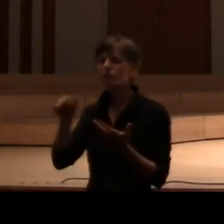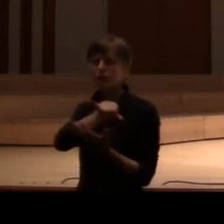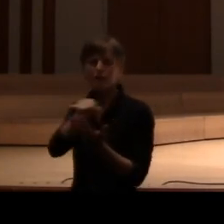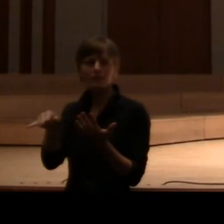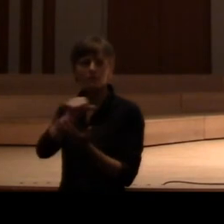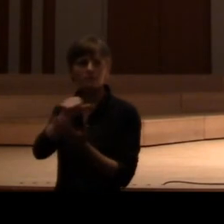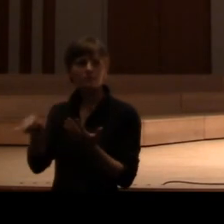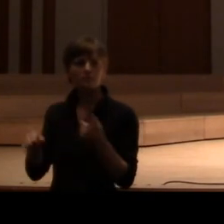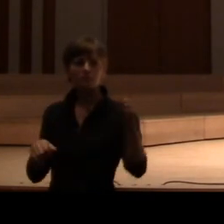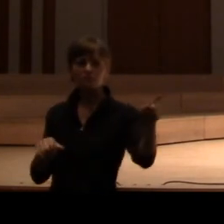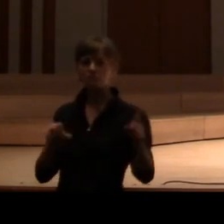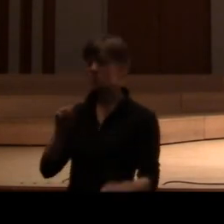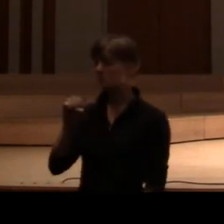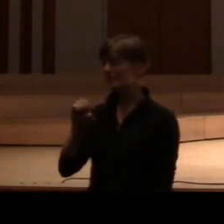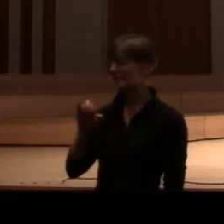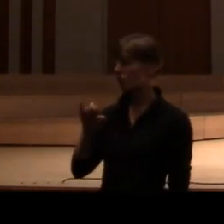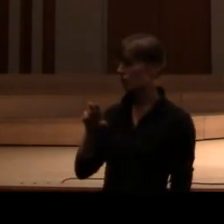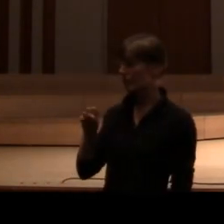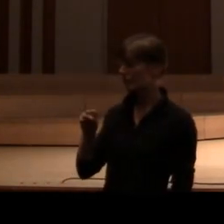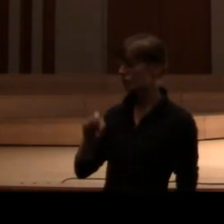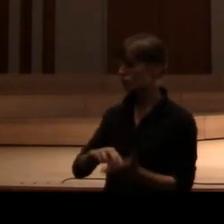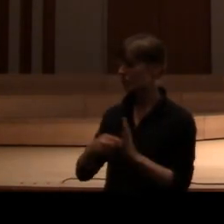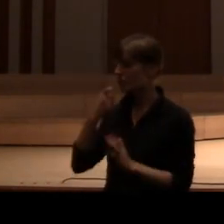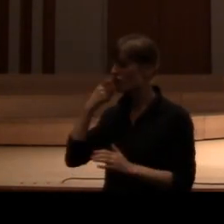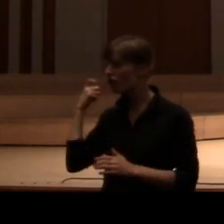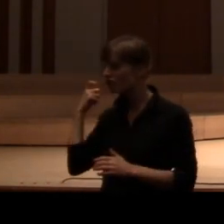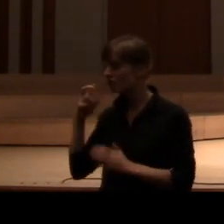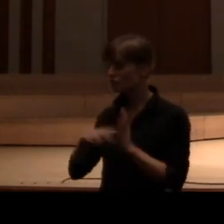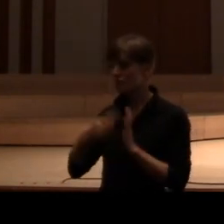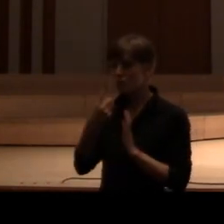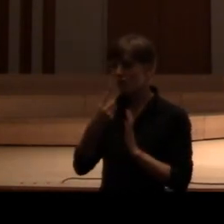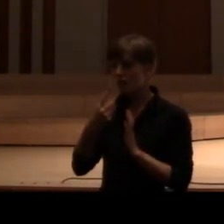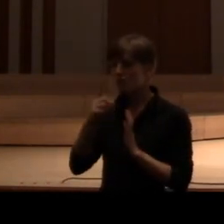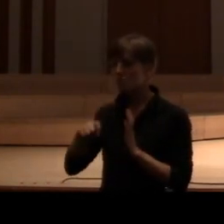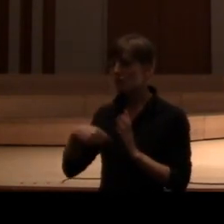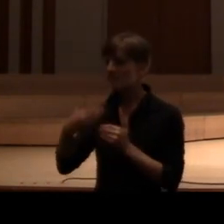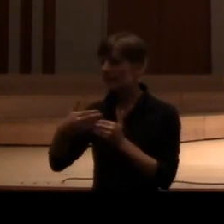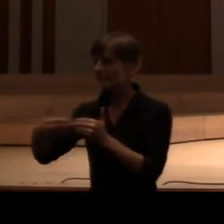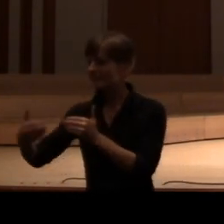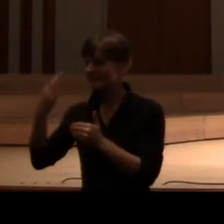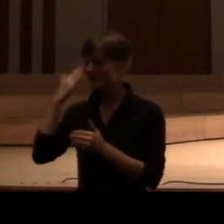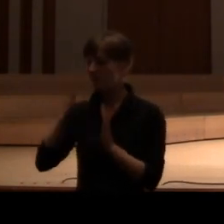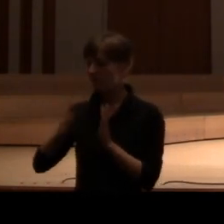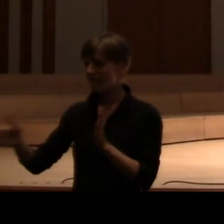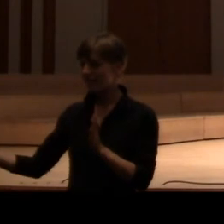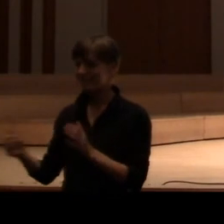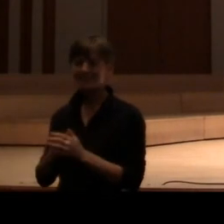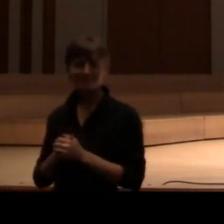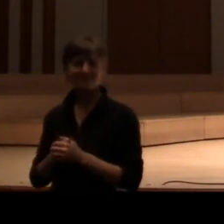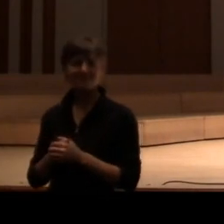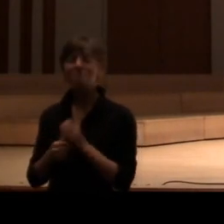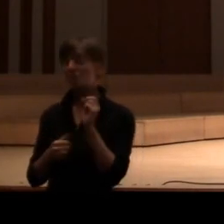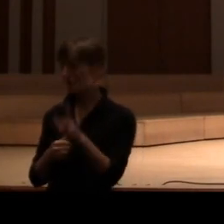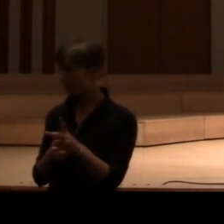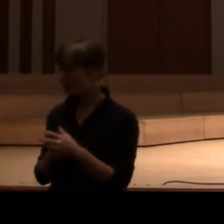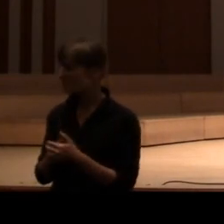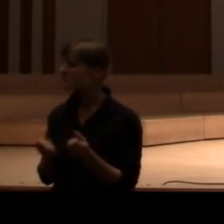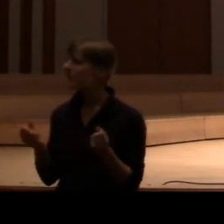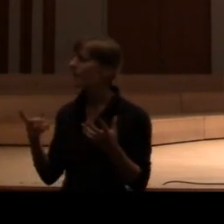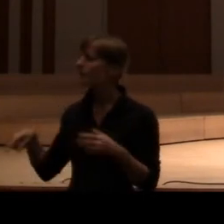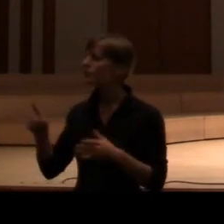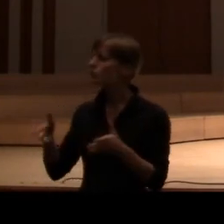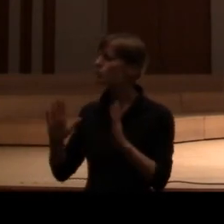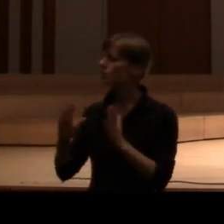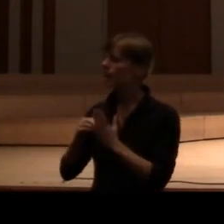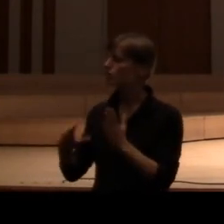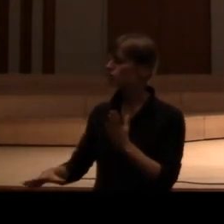fact that they're a series, so it gives them books to read. Series? Okay. Now, how many of you allow students to